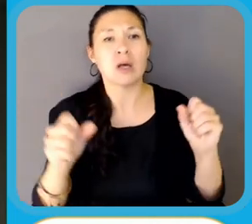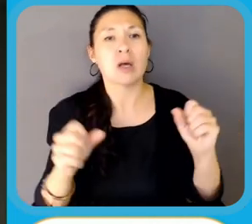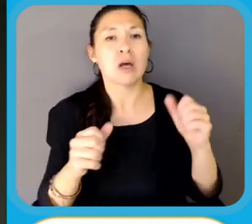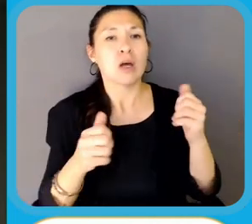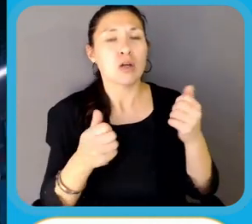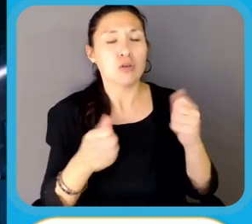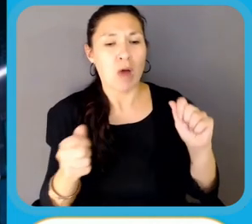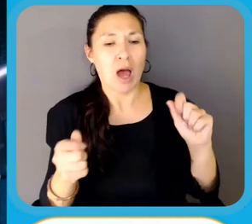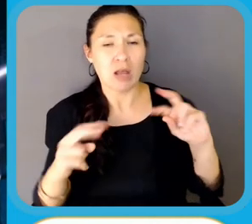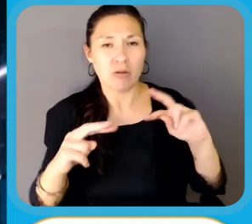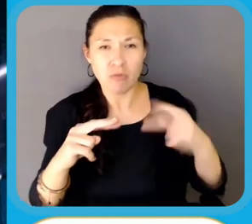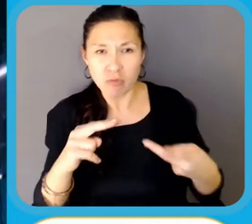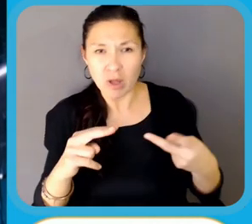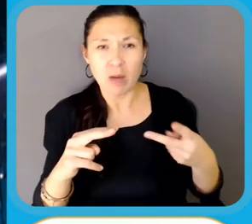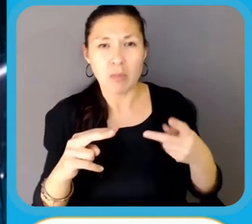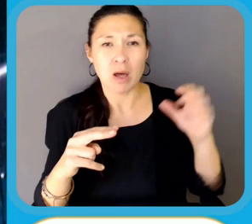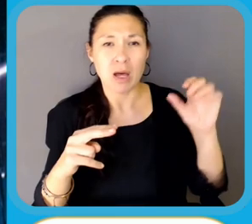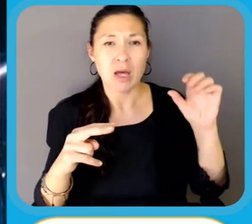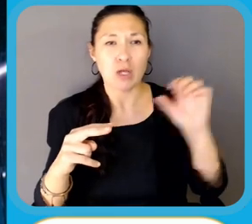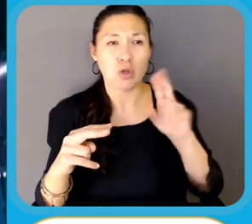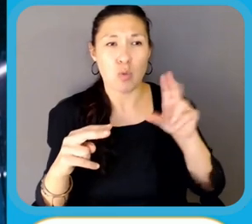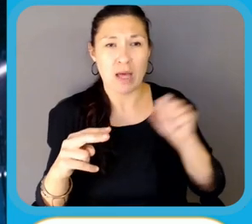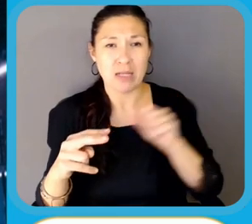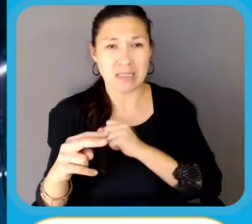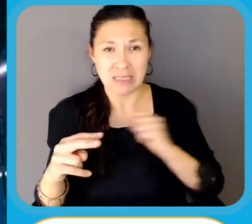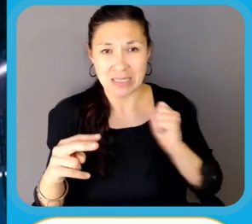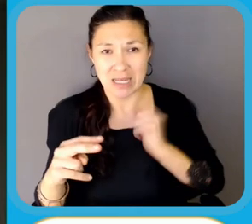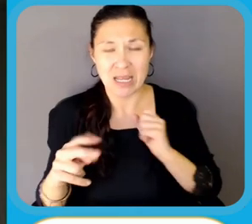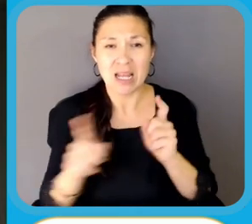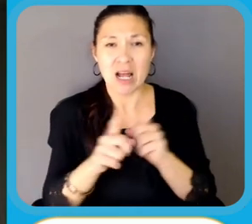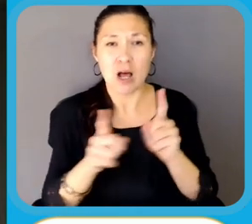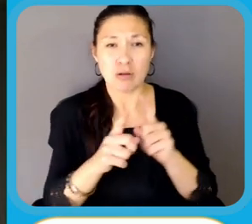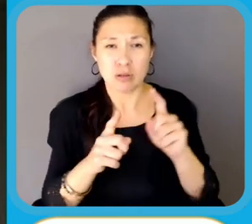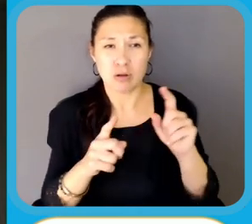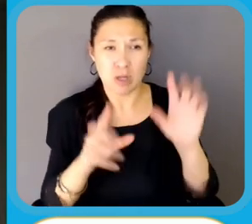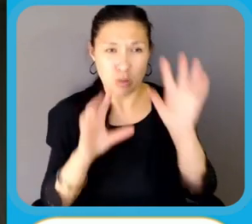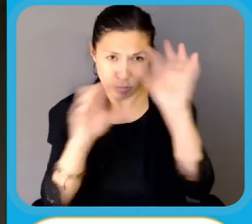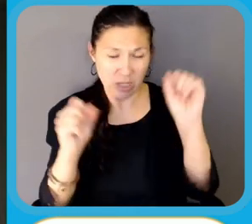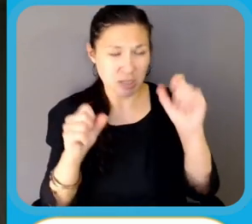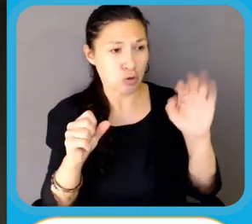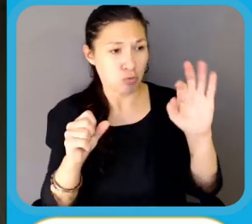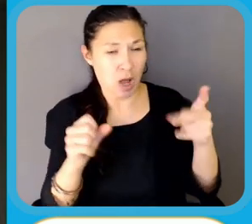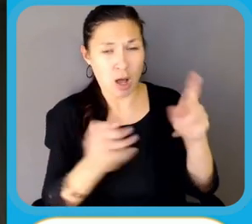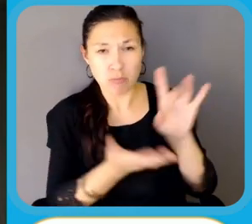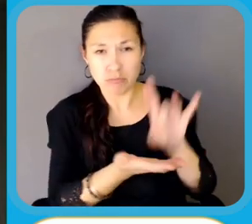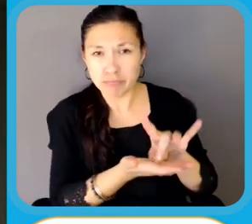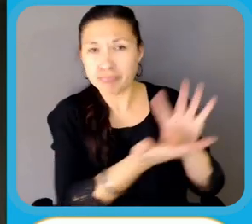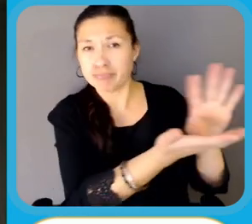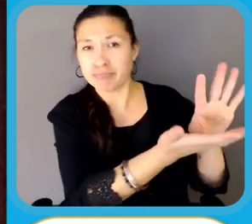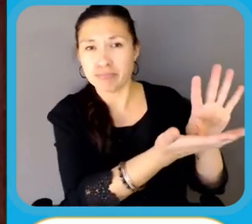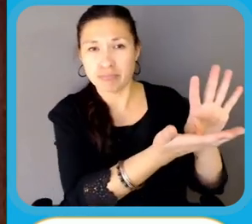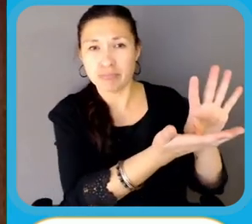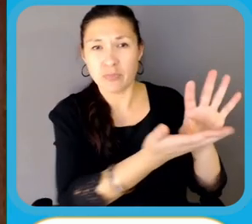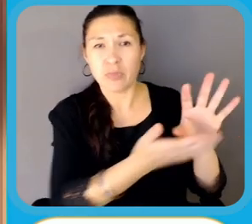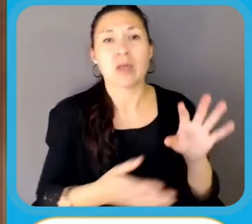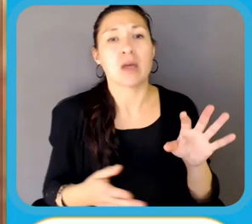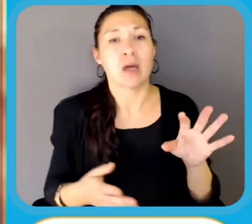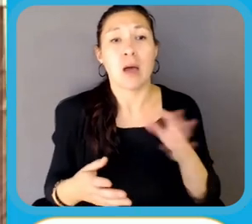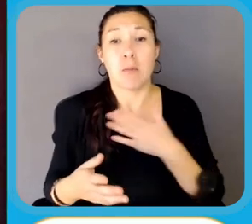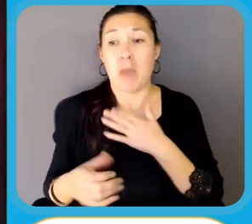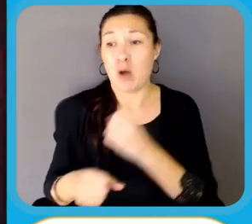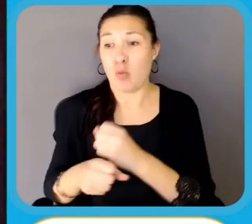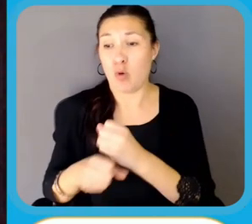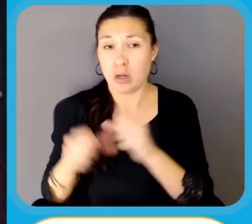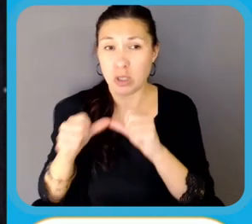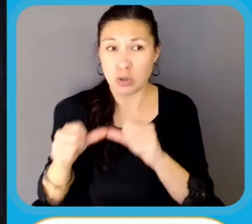more importantly, we evicted Donald Trump out of the Oval Office. But our work isn't done. I know mine surely isn't. My